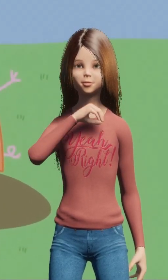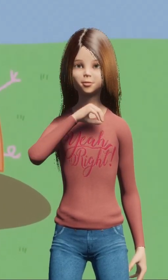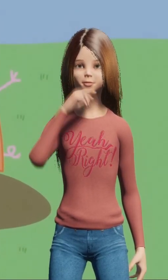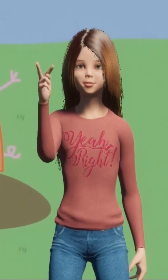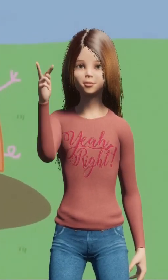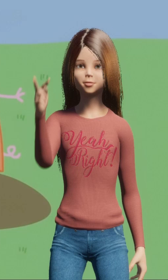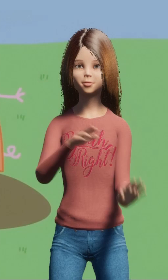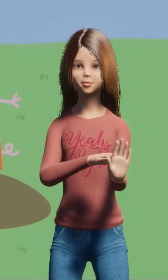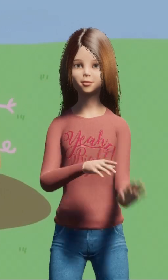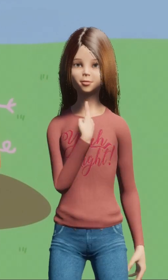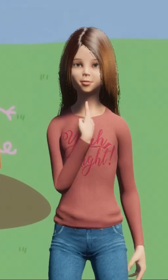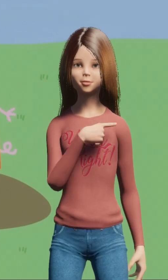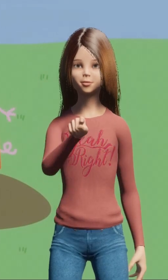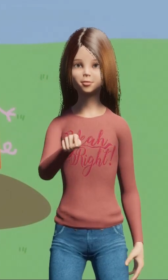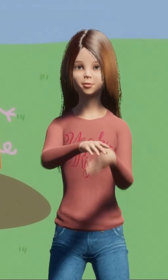Oh,